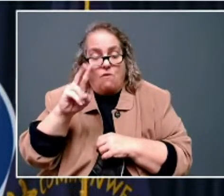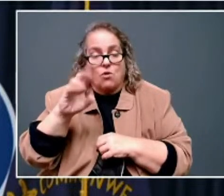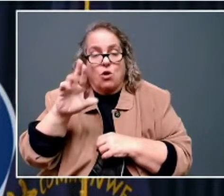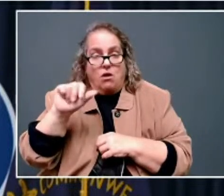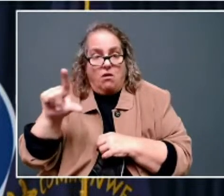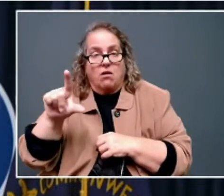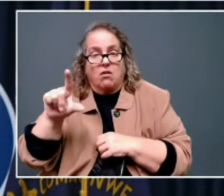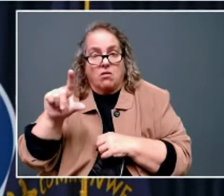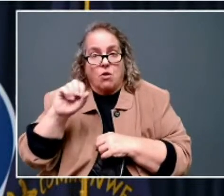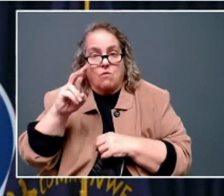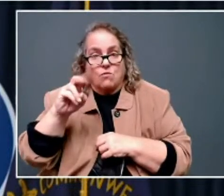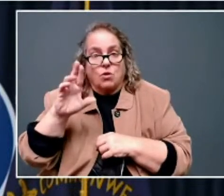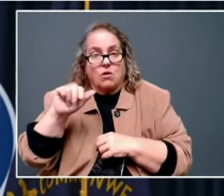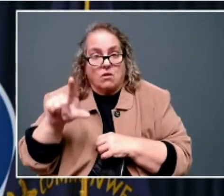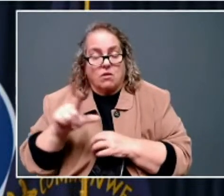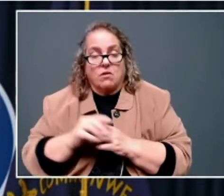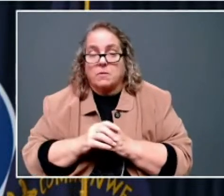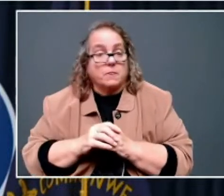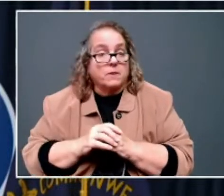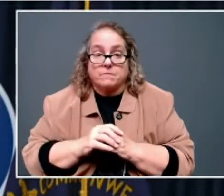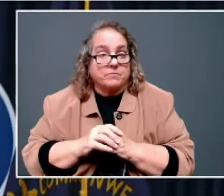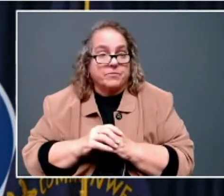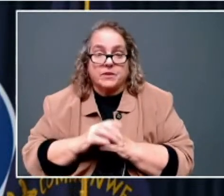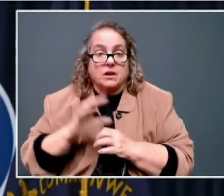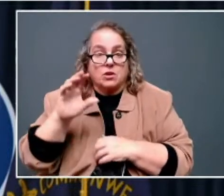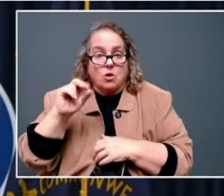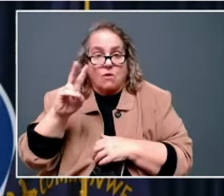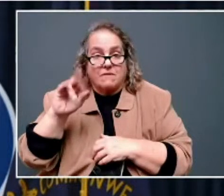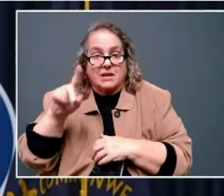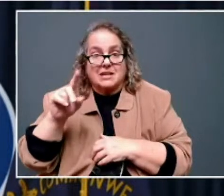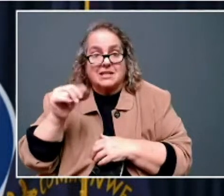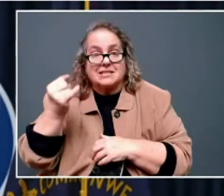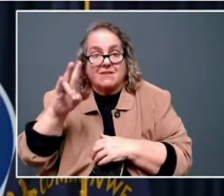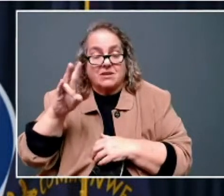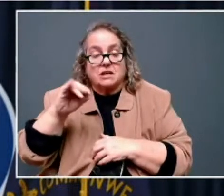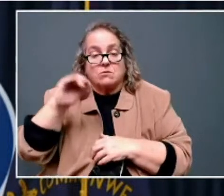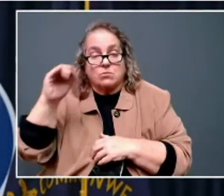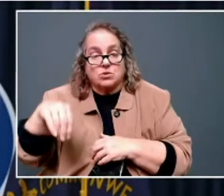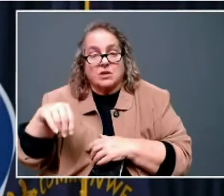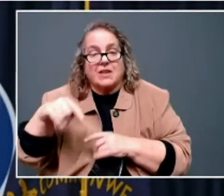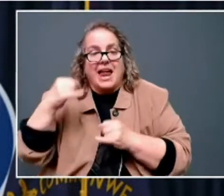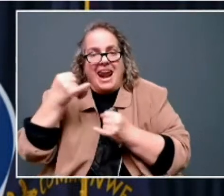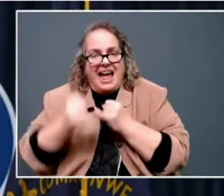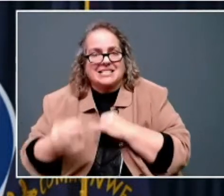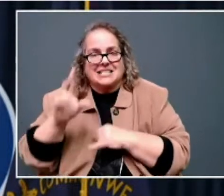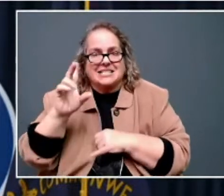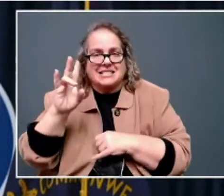it? No, just COVID, 17% over the last 7 days.